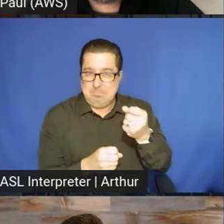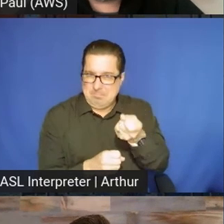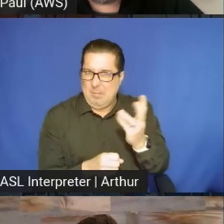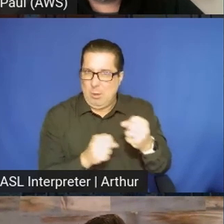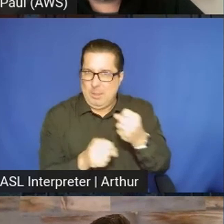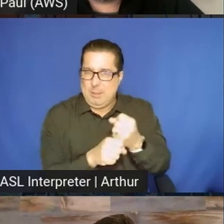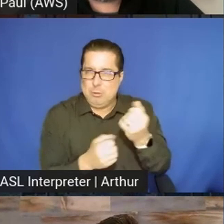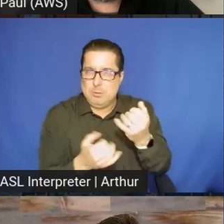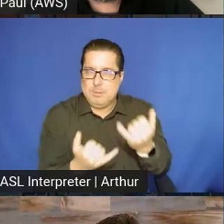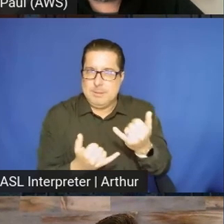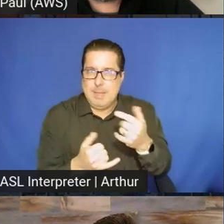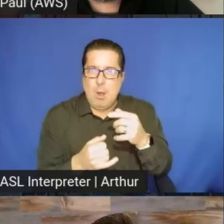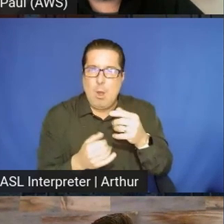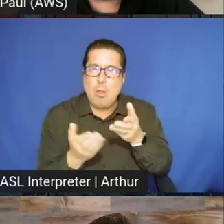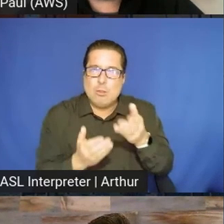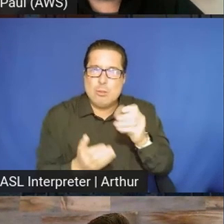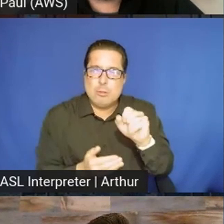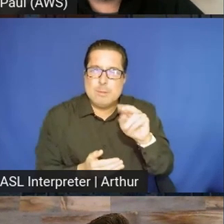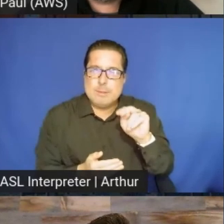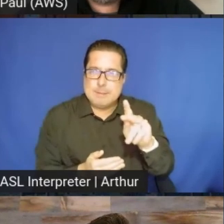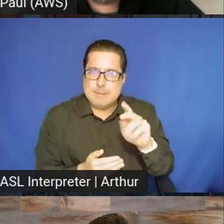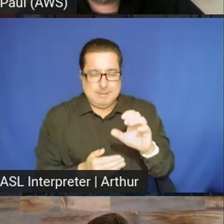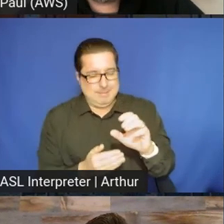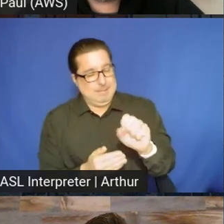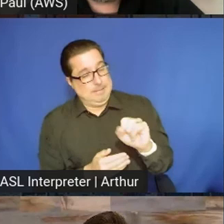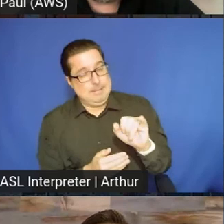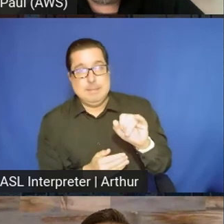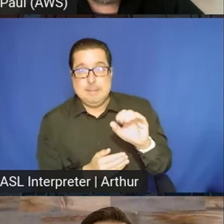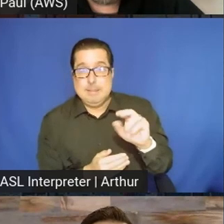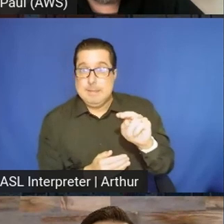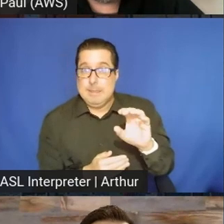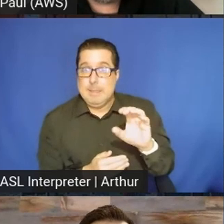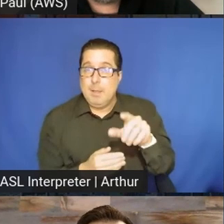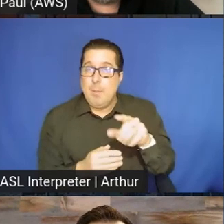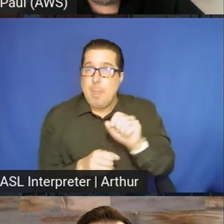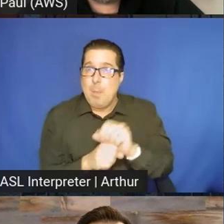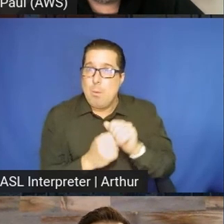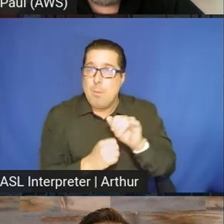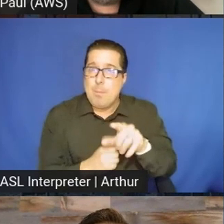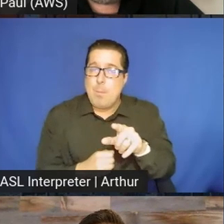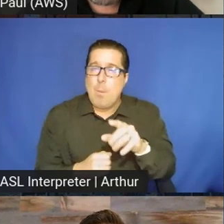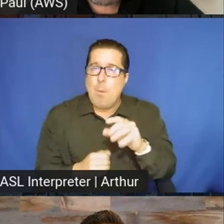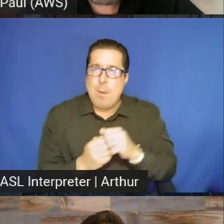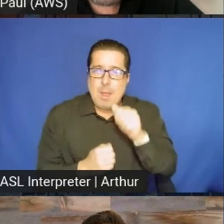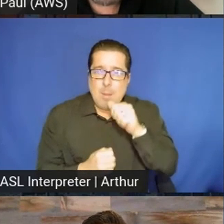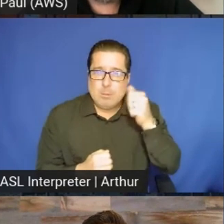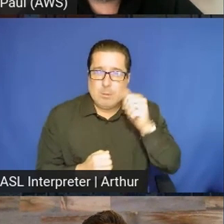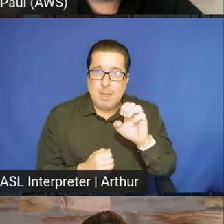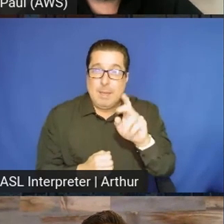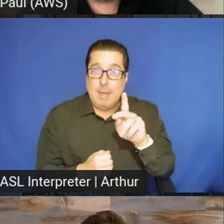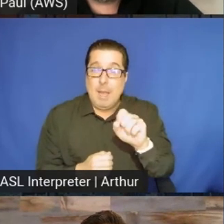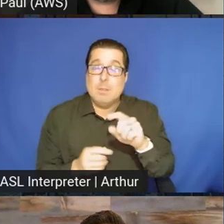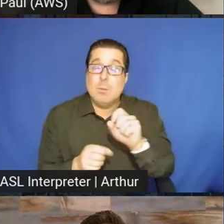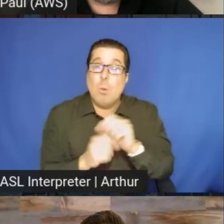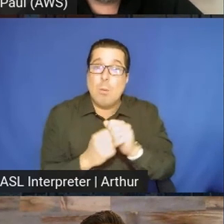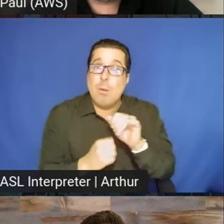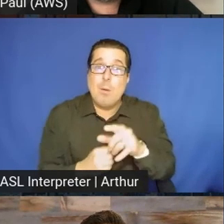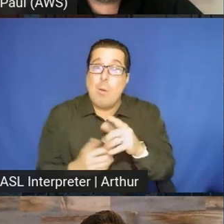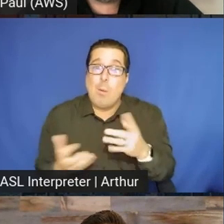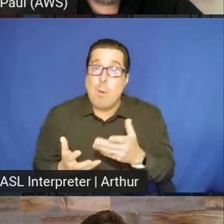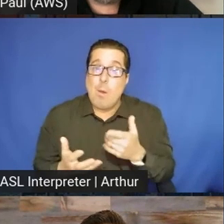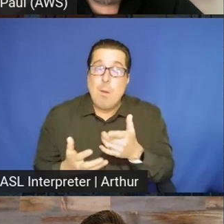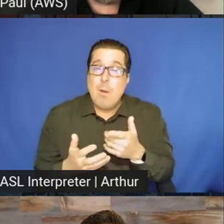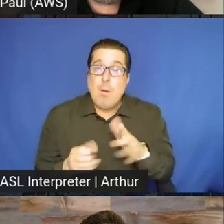service team for a long time and some of our largest customers. And one of the things that's really great about Amazon EKS is that, this is a fully